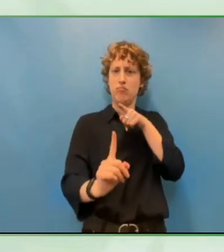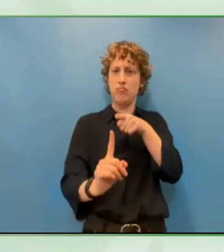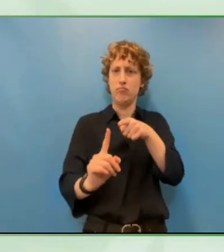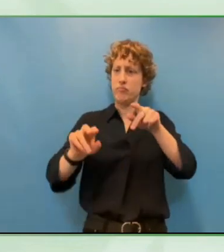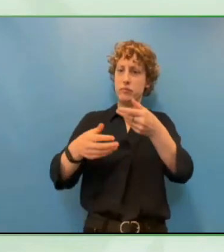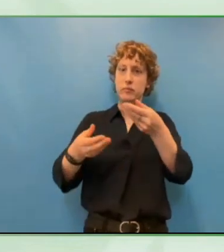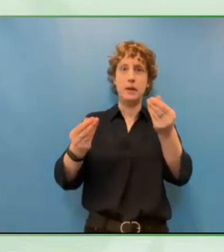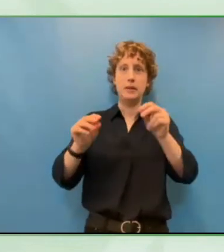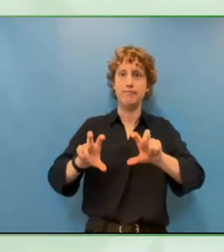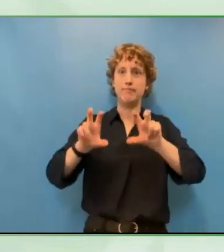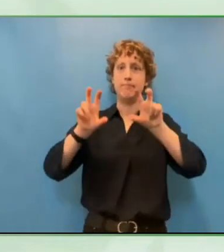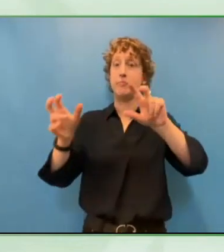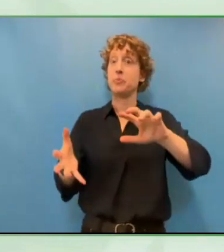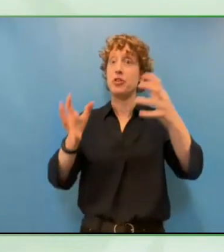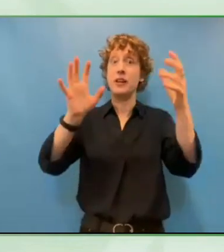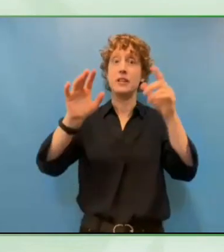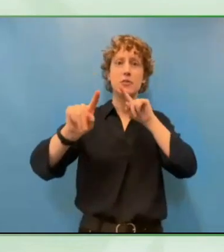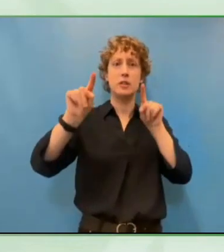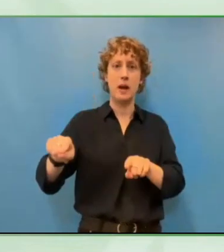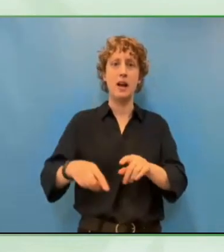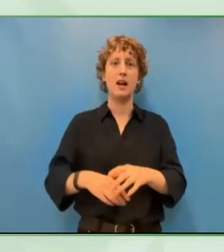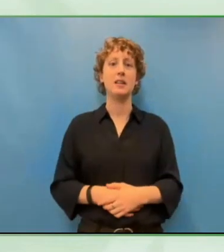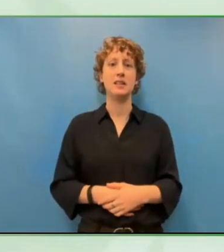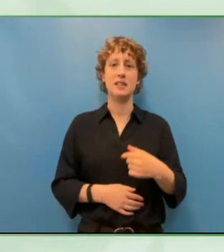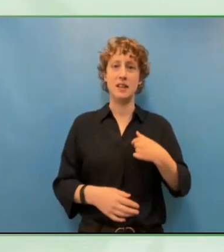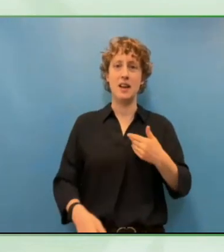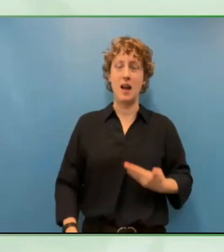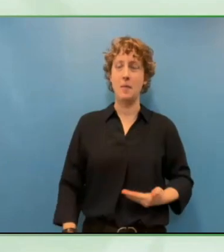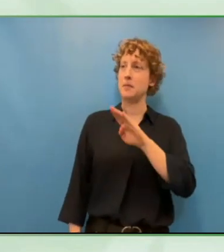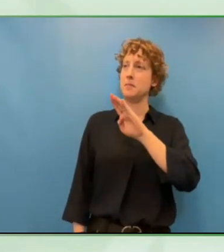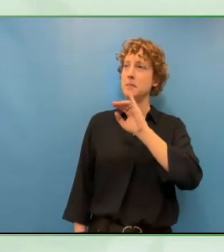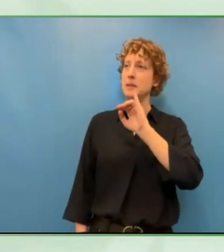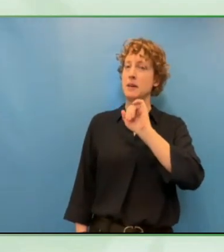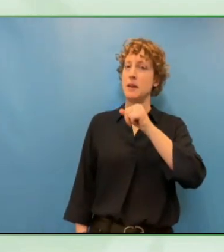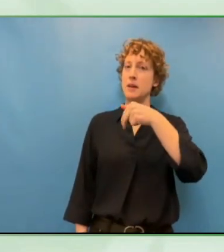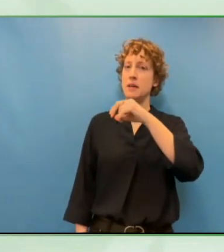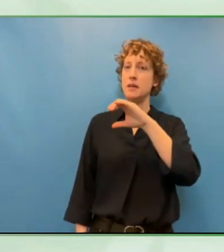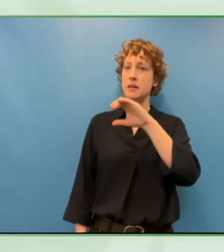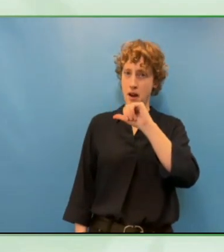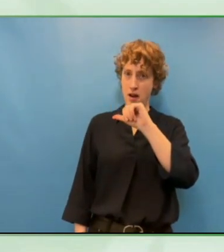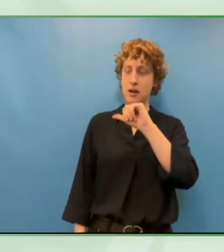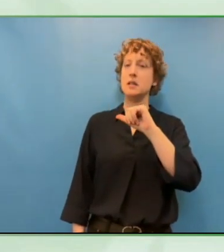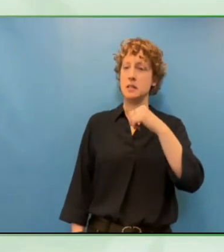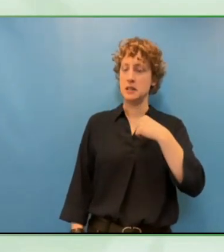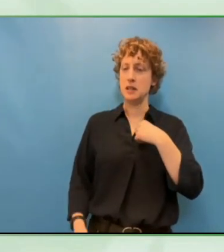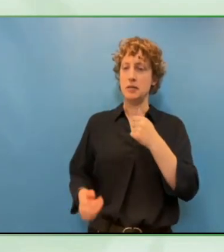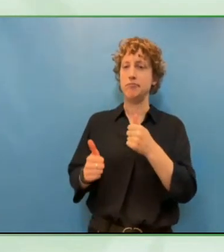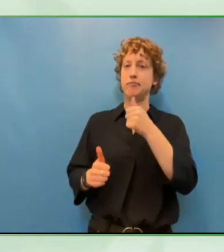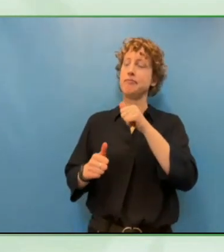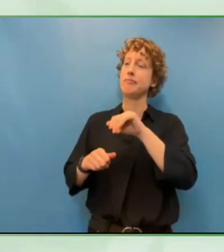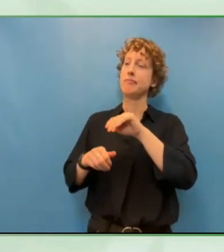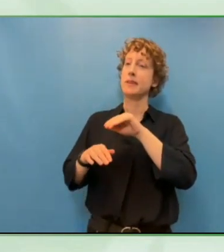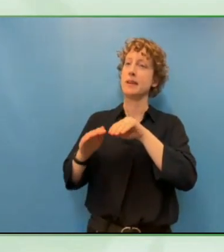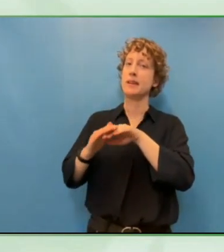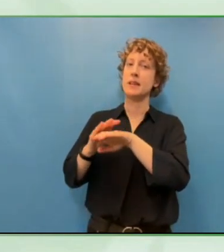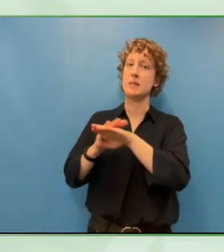I happy to say, I'm Bianca Prince. I am an accessibility advisor with my own company, which is called CV